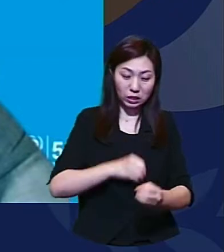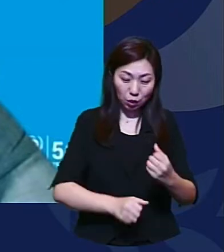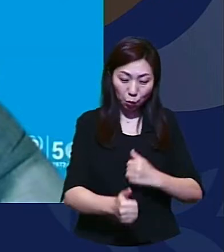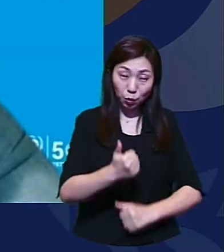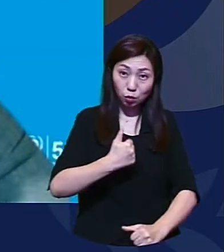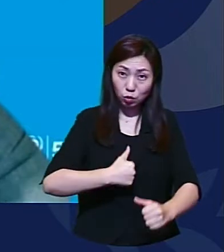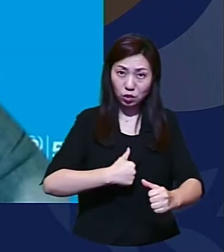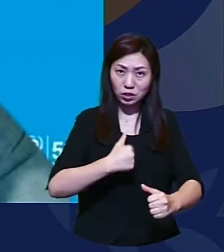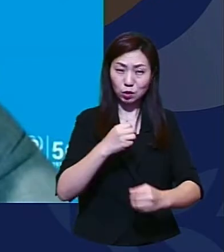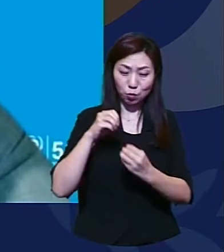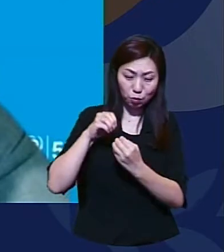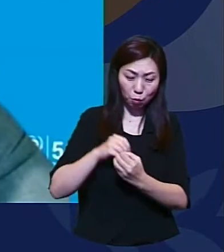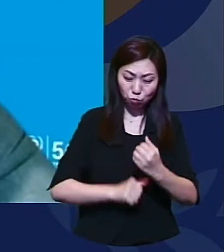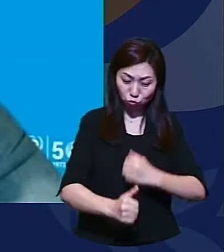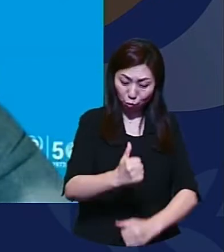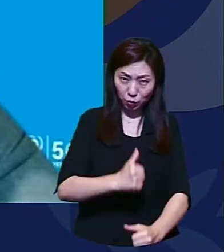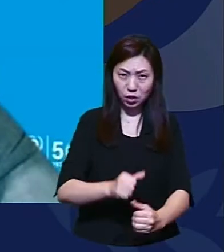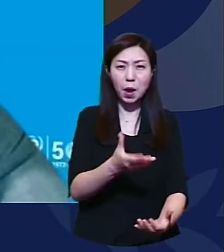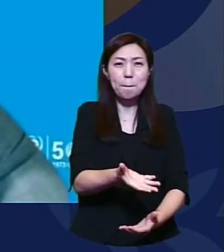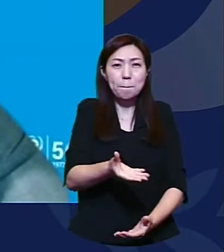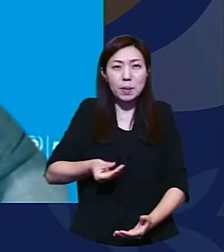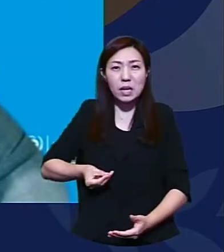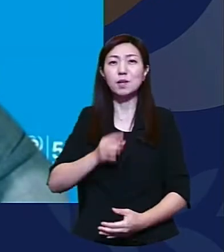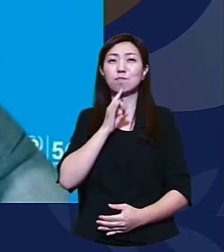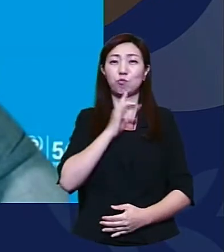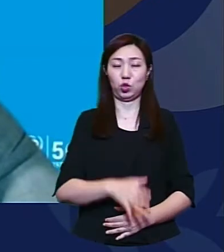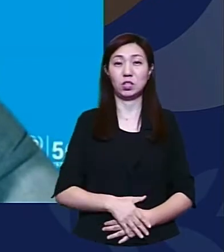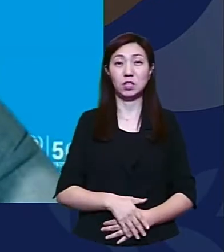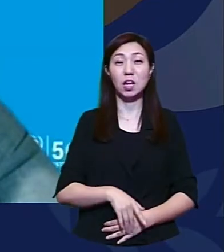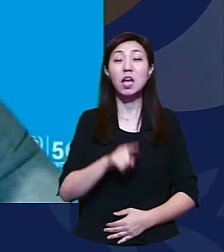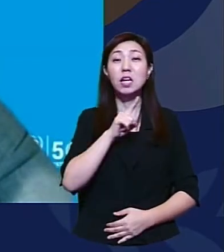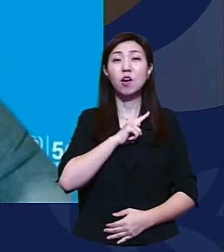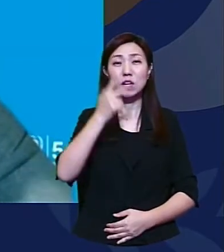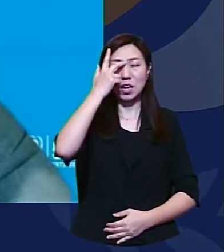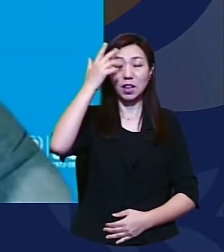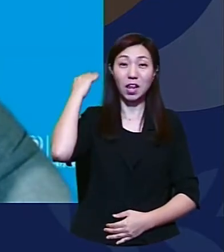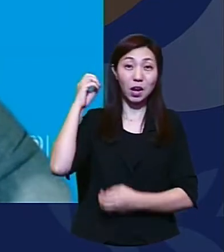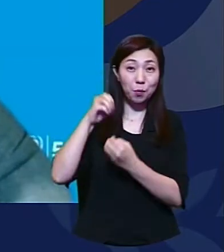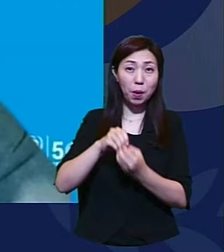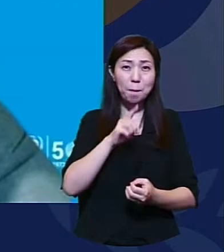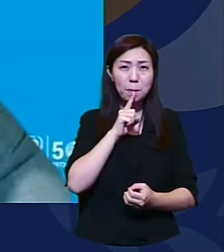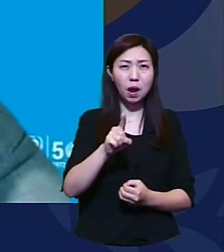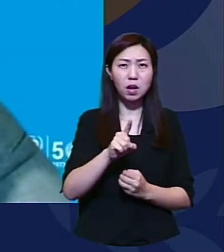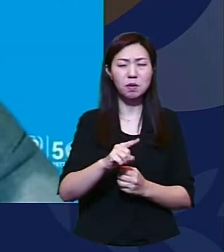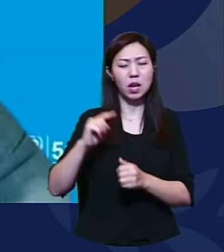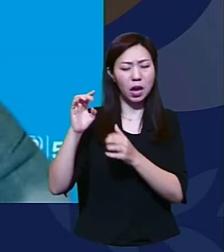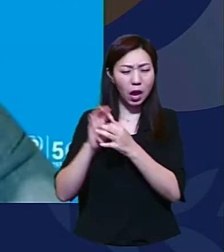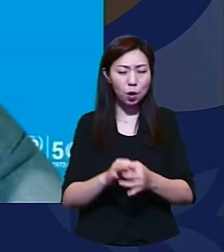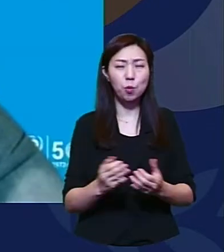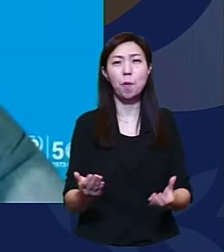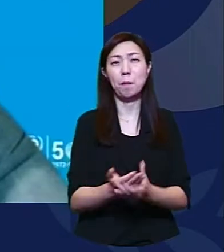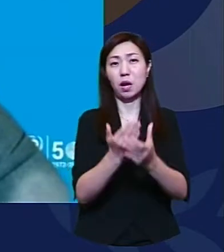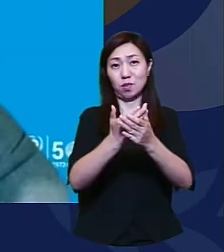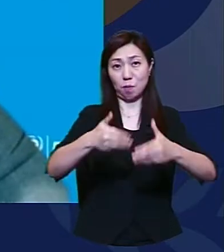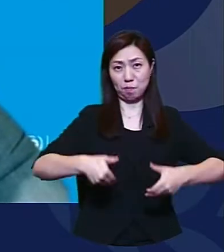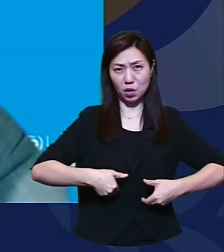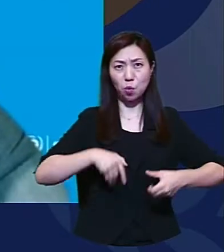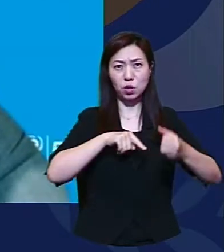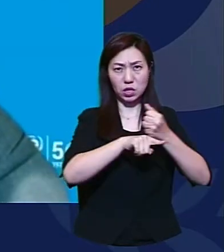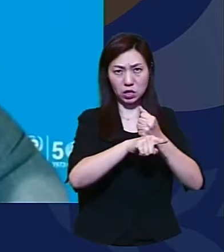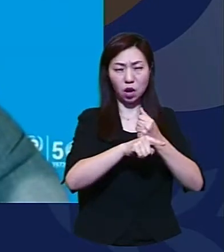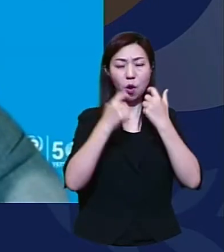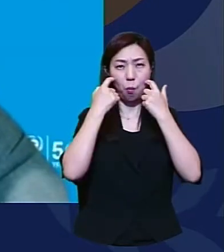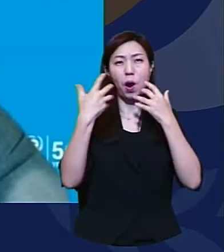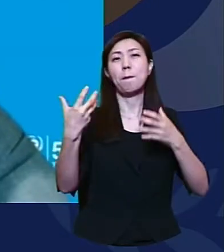the very essence of sustainable development, that we must work to ensure our children